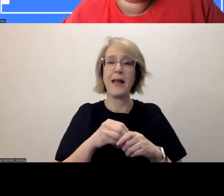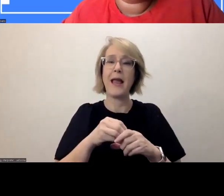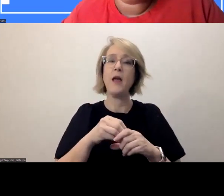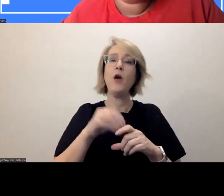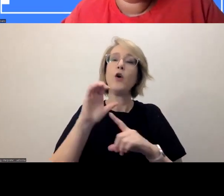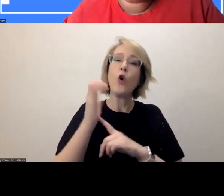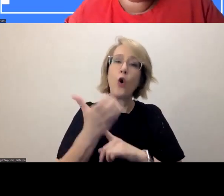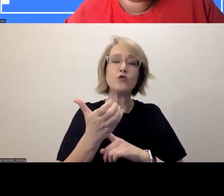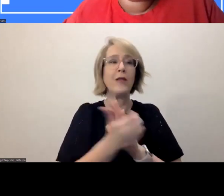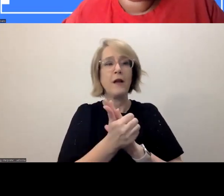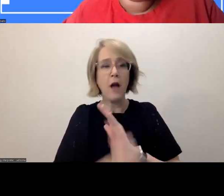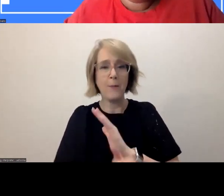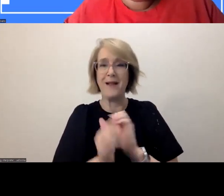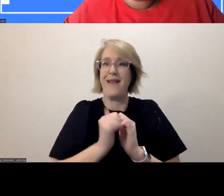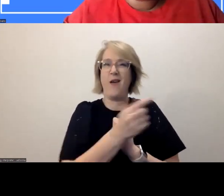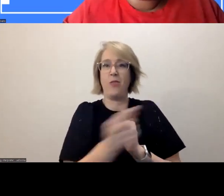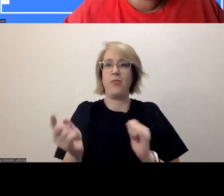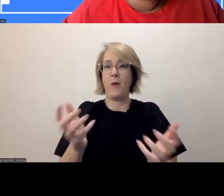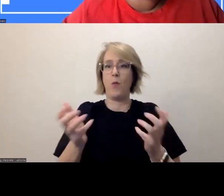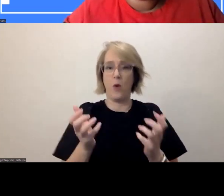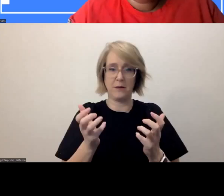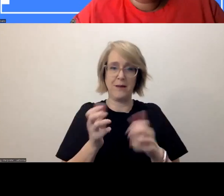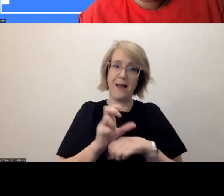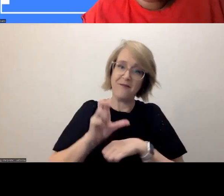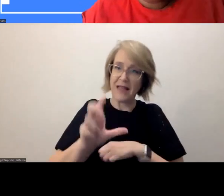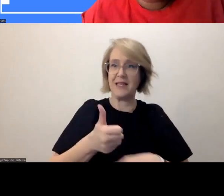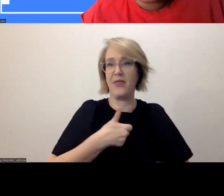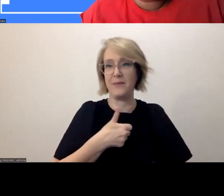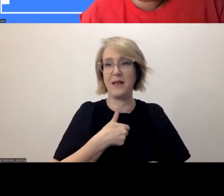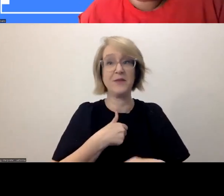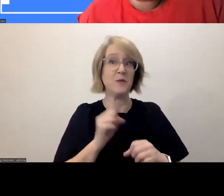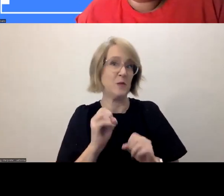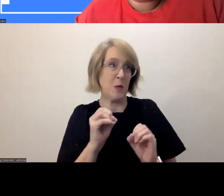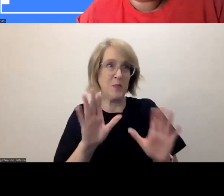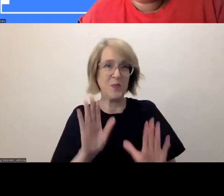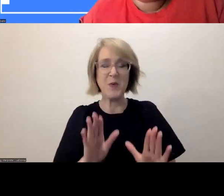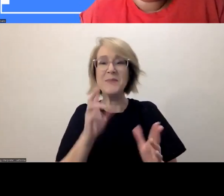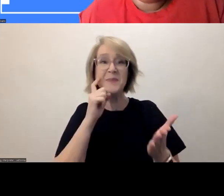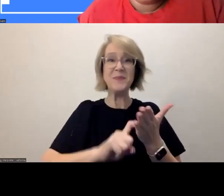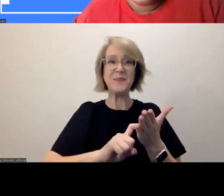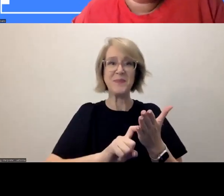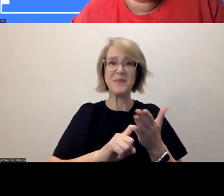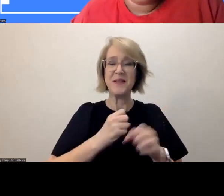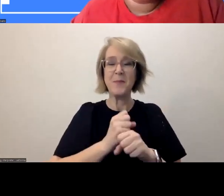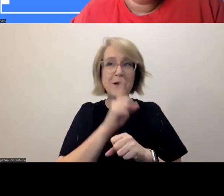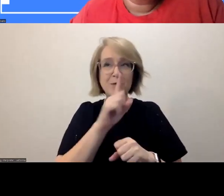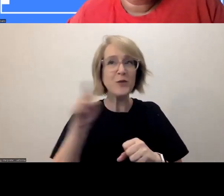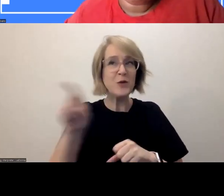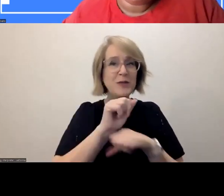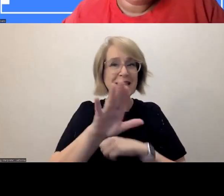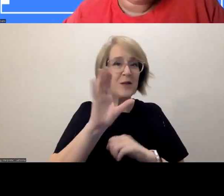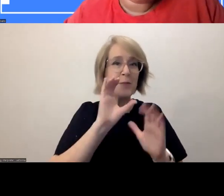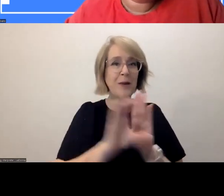way, in a way that they want to. And again, as Tia mentioned, investing in themselves. Great sighting, and make sure that you send yours in as